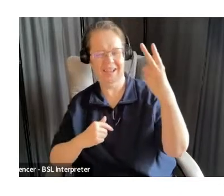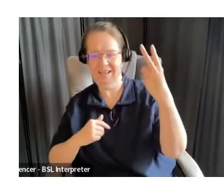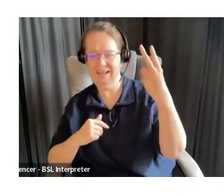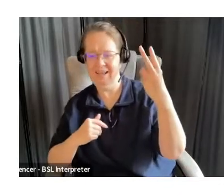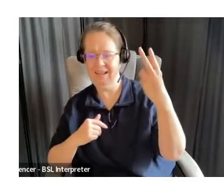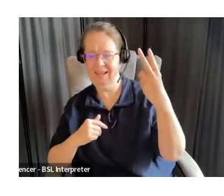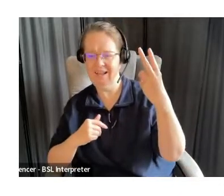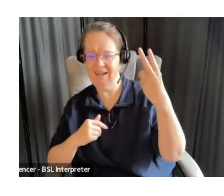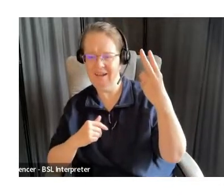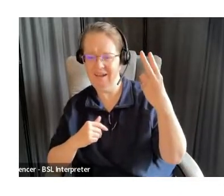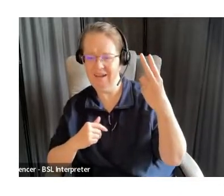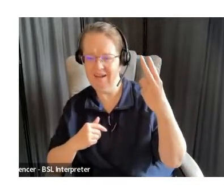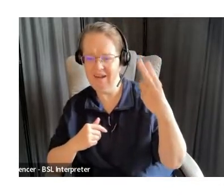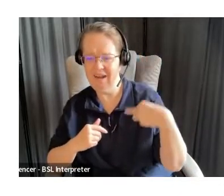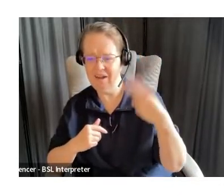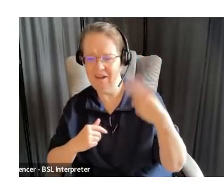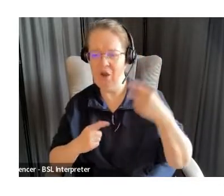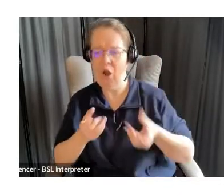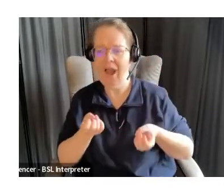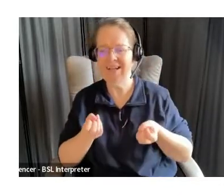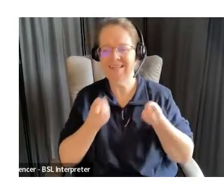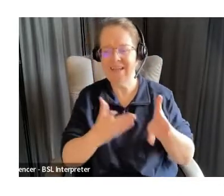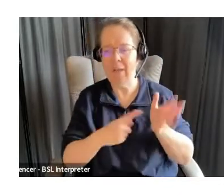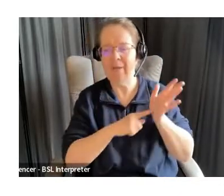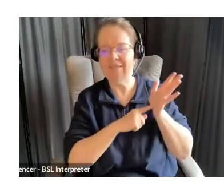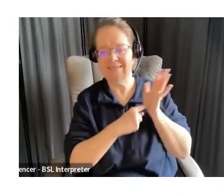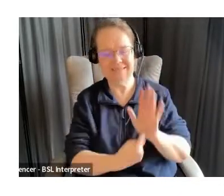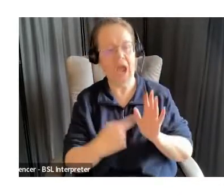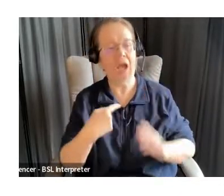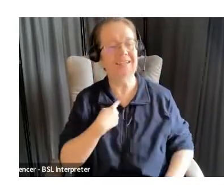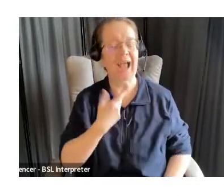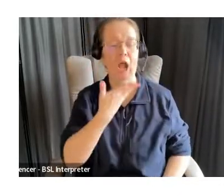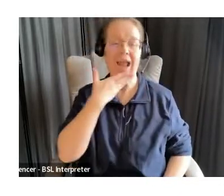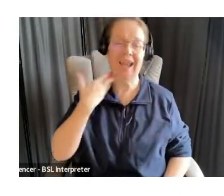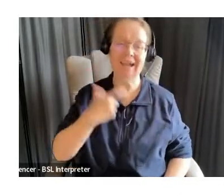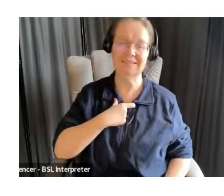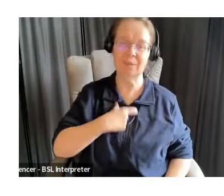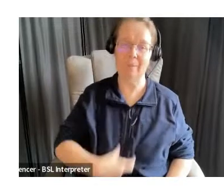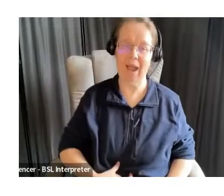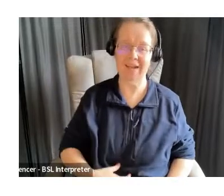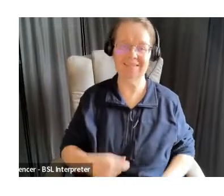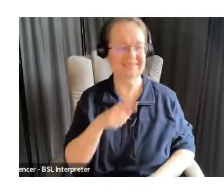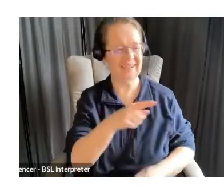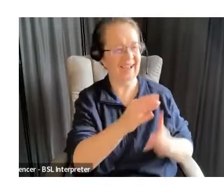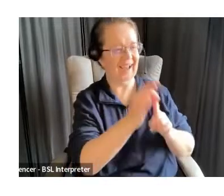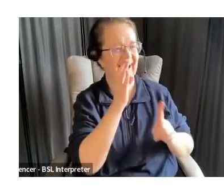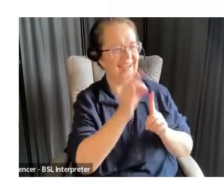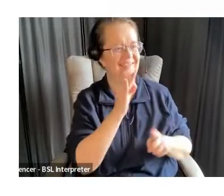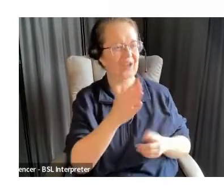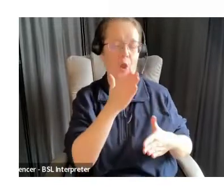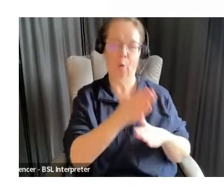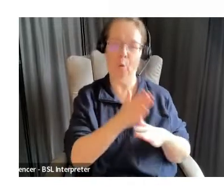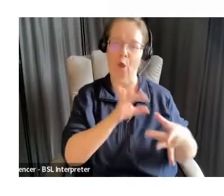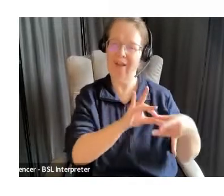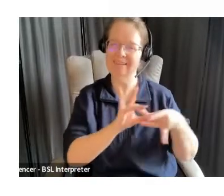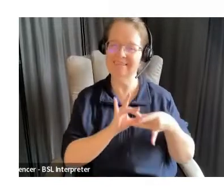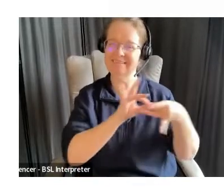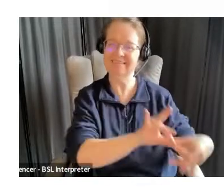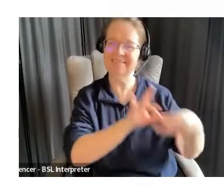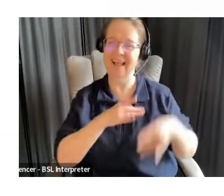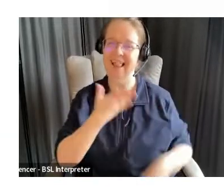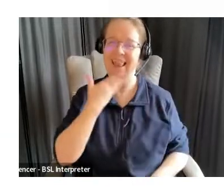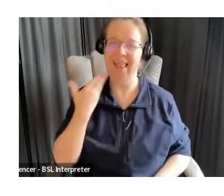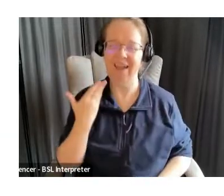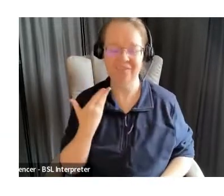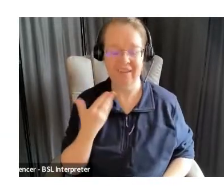rather indeed to allow you to demonstrate that you're a nice person and that the interviewer is going to enjoy working with you.